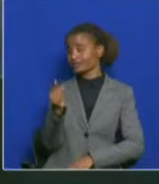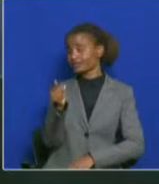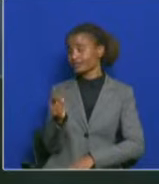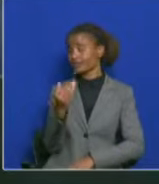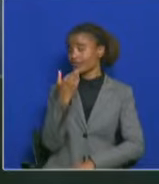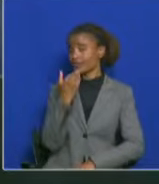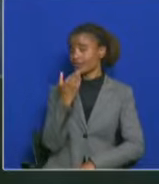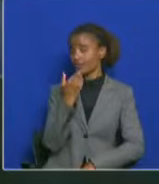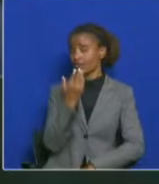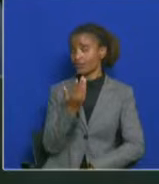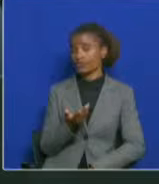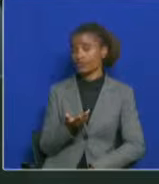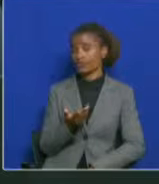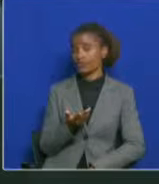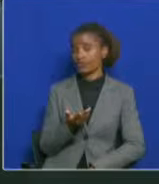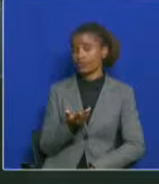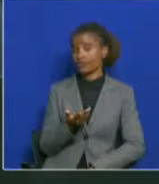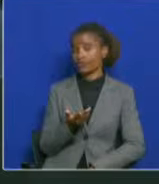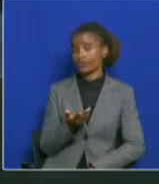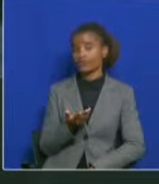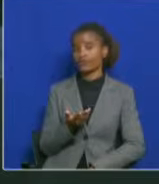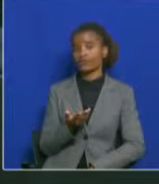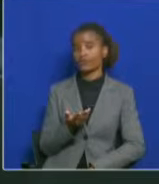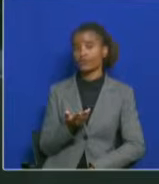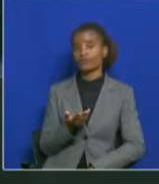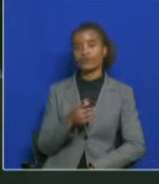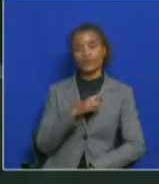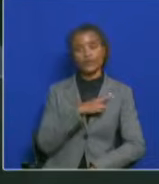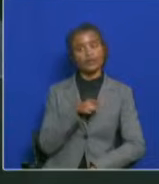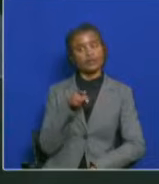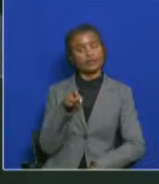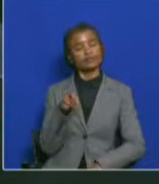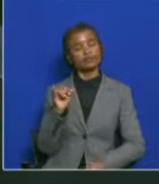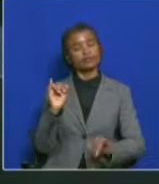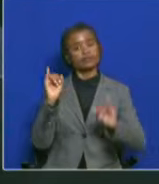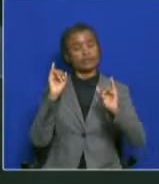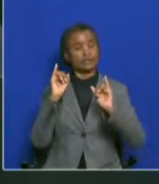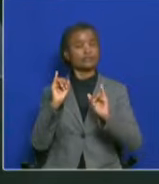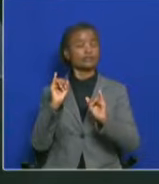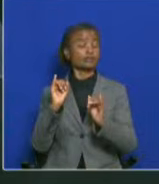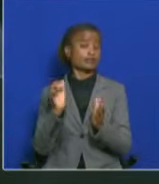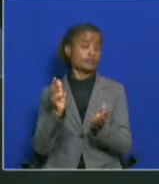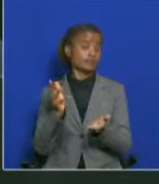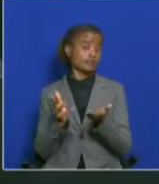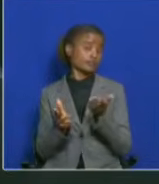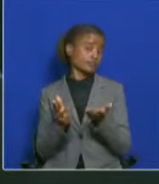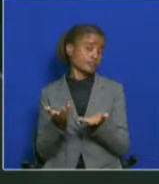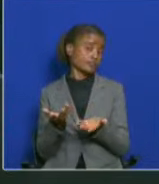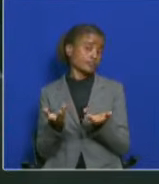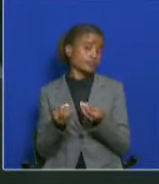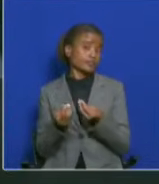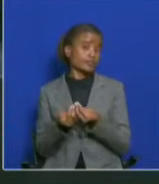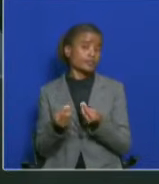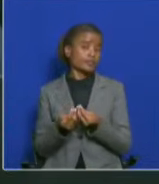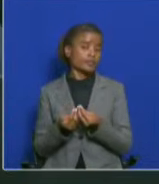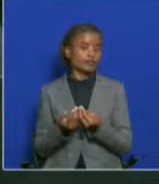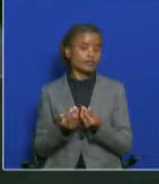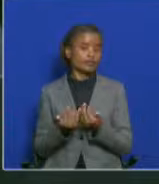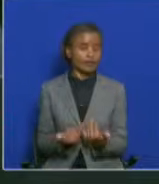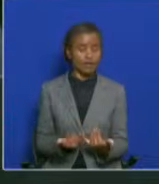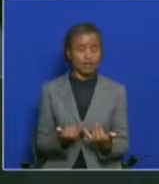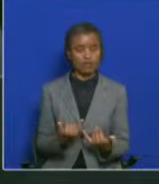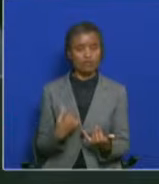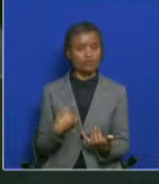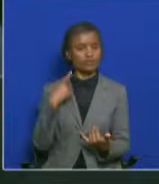This may potentially be quite serious, even if it's not something at this stage the Commission was